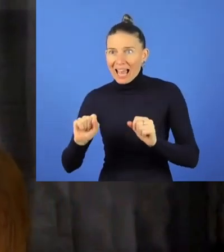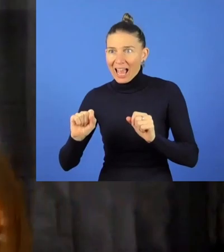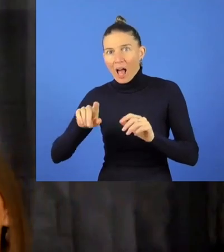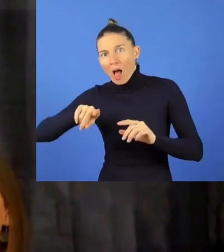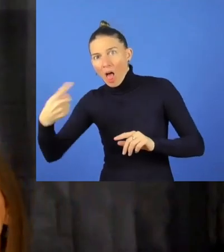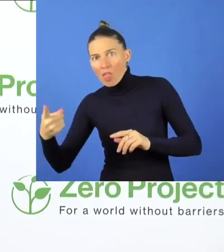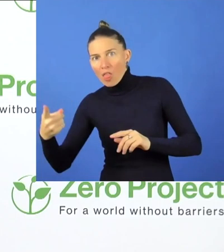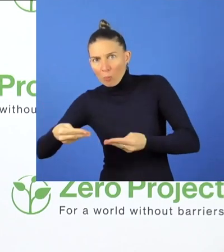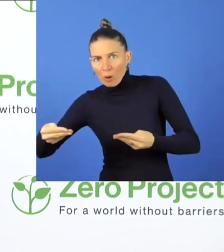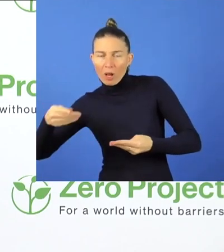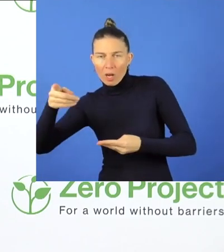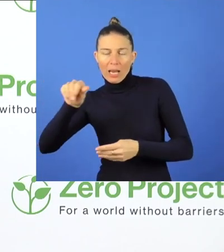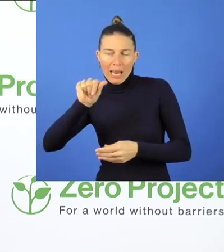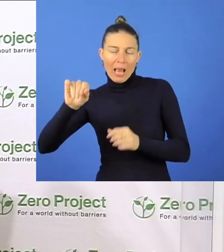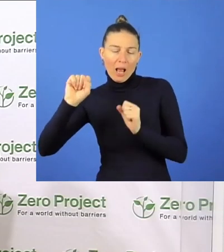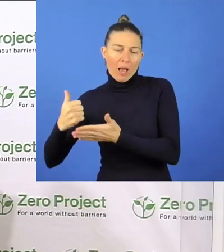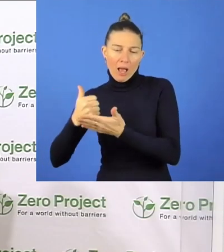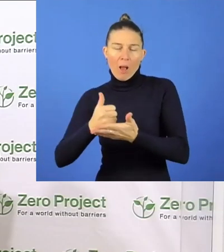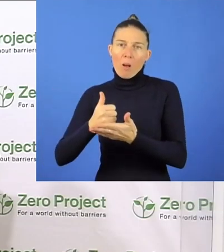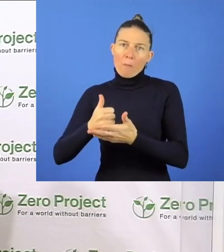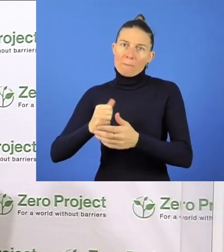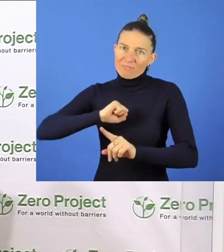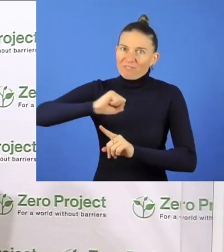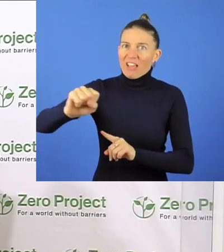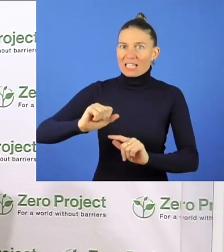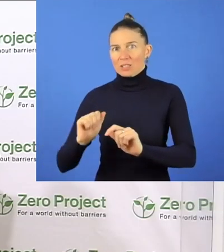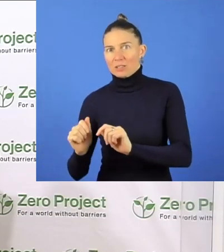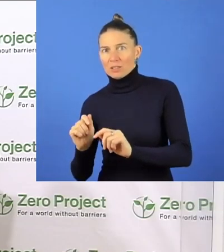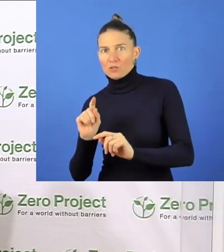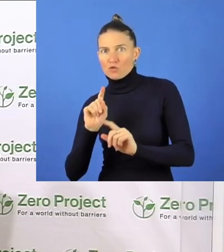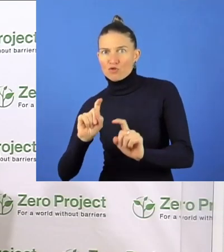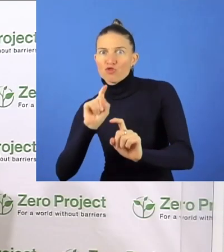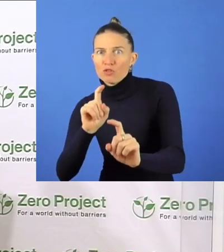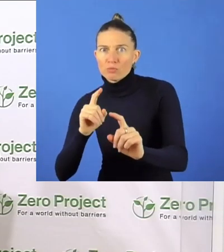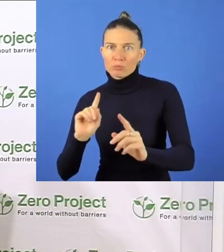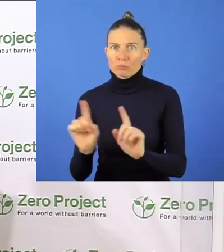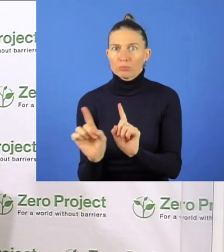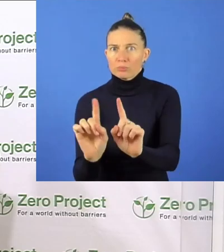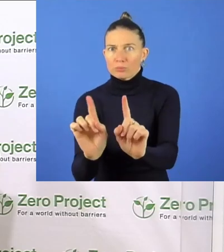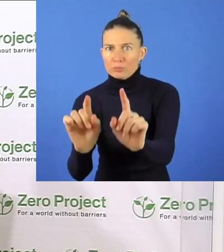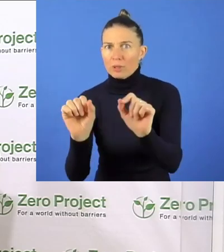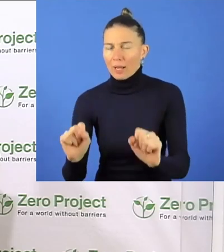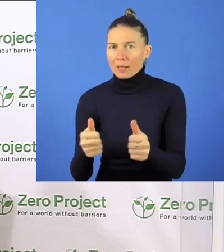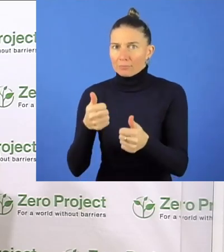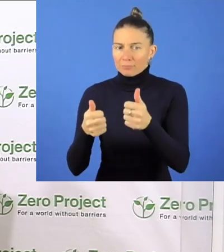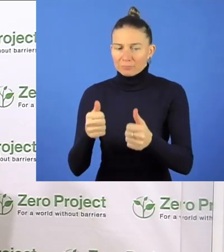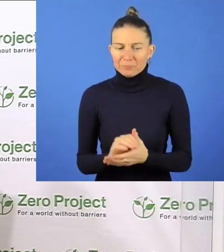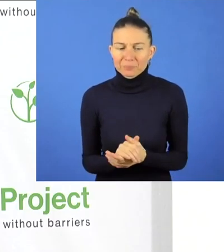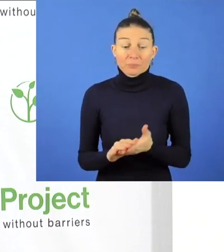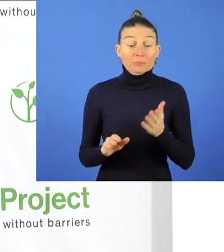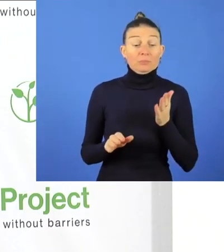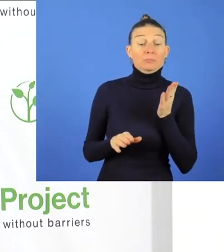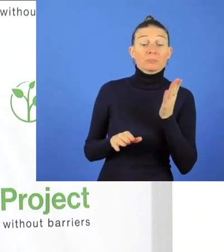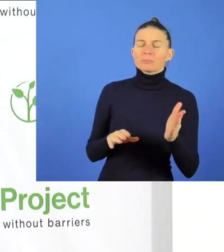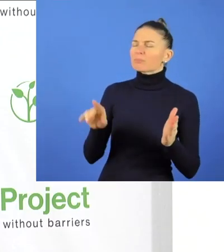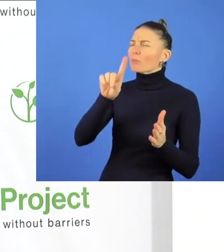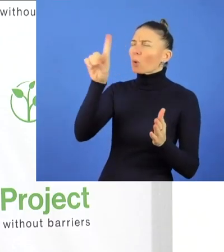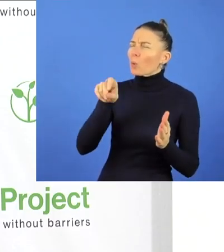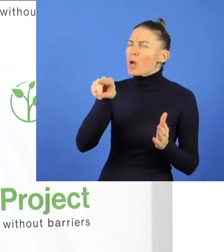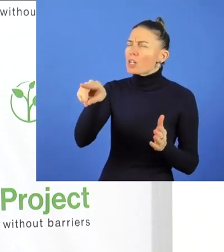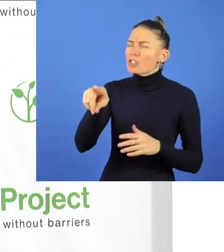you. David? I got some question. Do people have to register for Spawnpoint, or is it open to